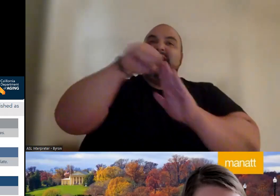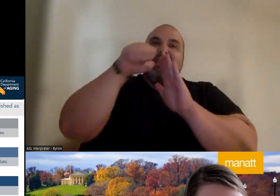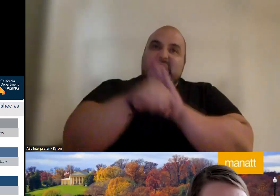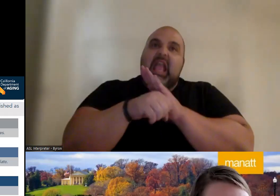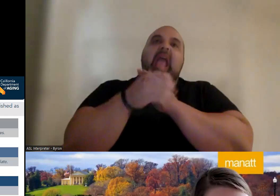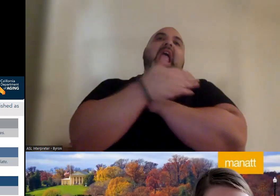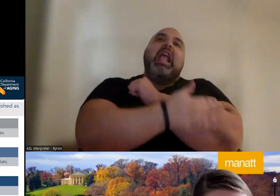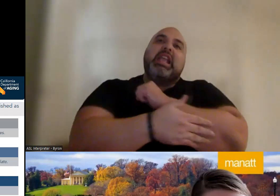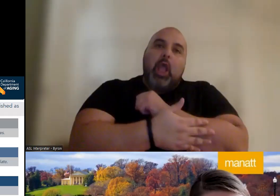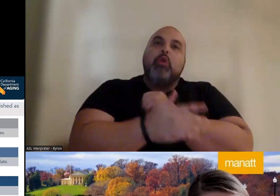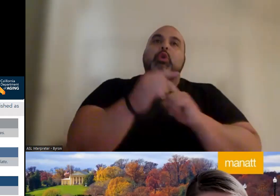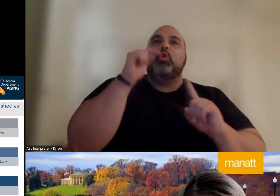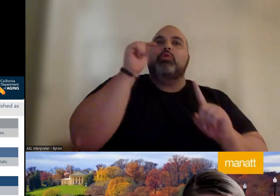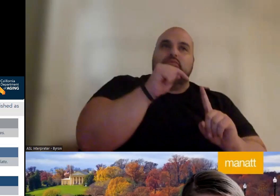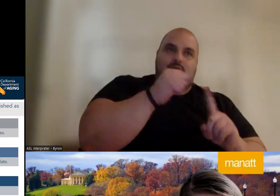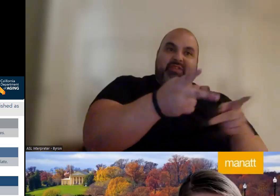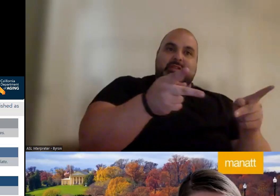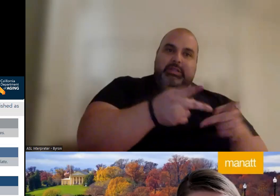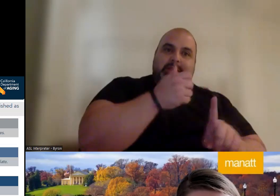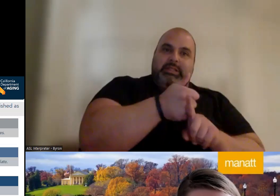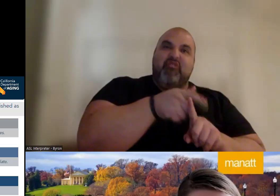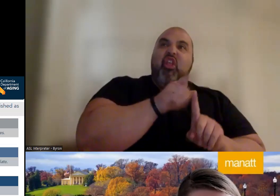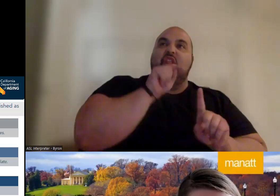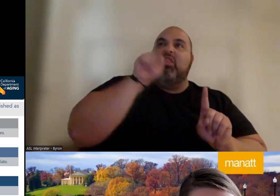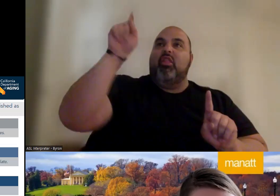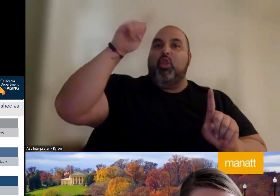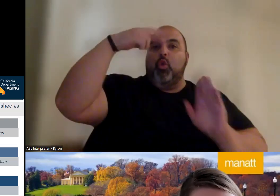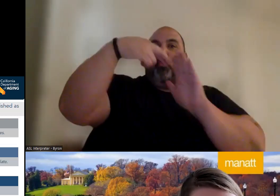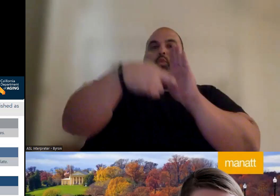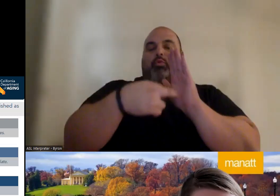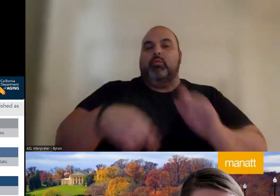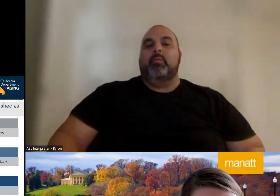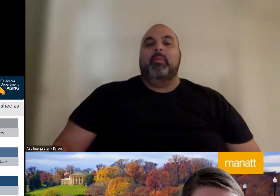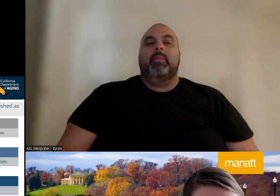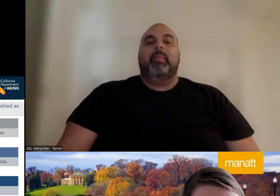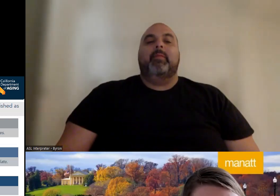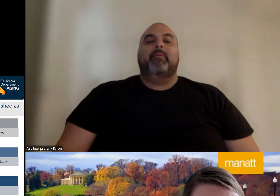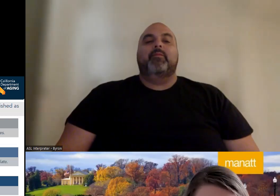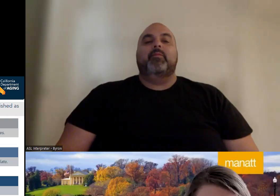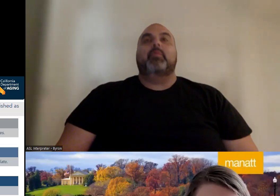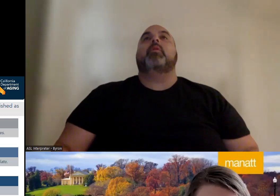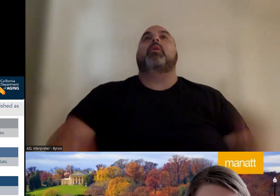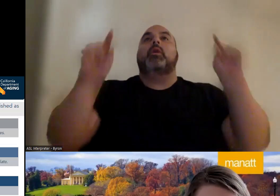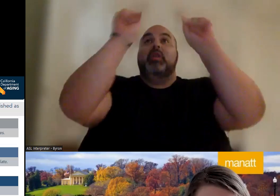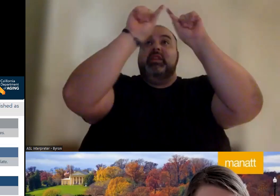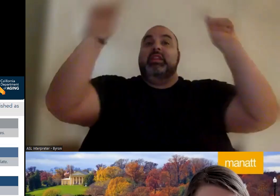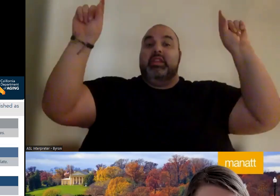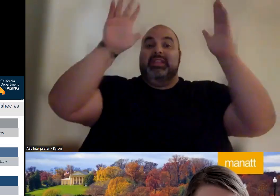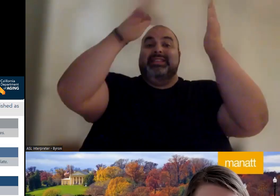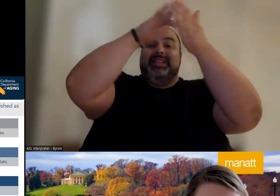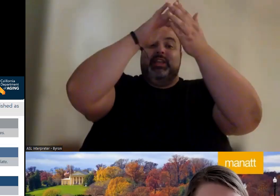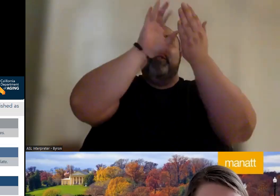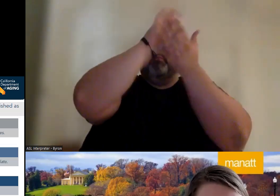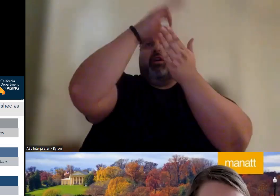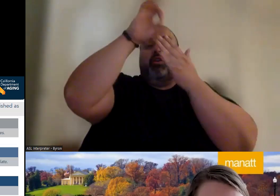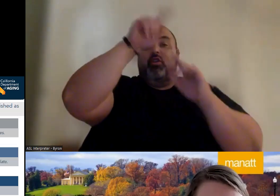facility. We'll begin at the top by noting that the Centers for Medicare and Medicaid Services, as well as Centers for